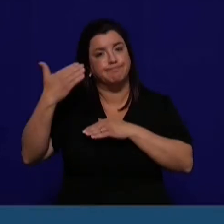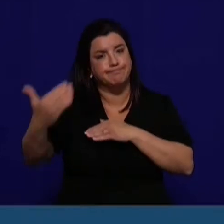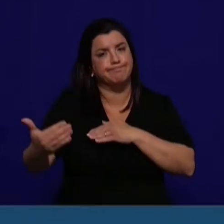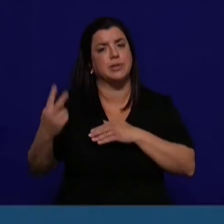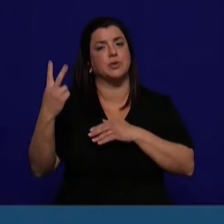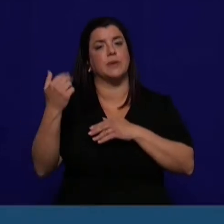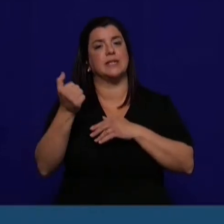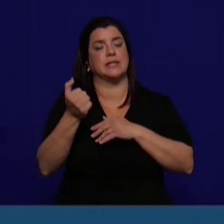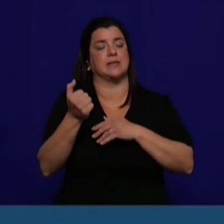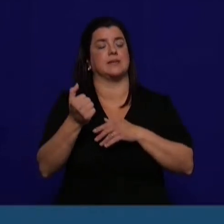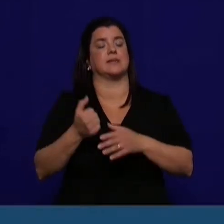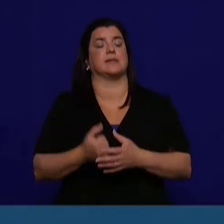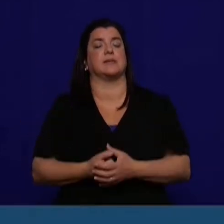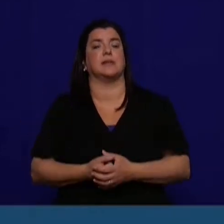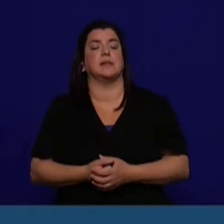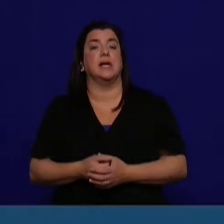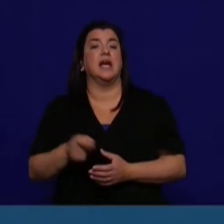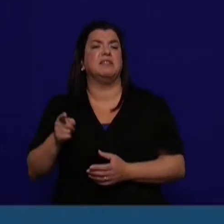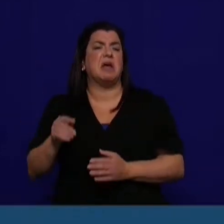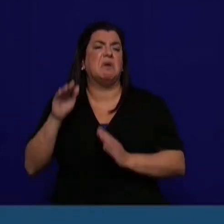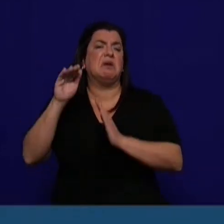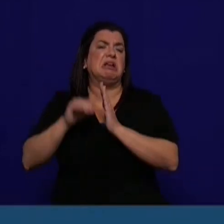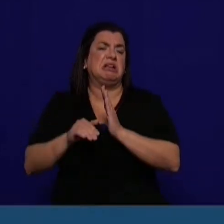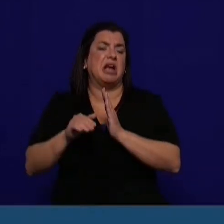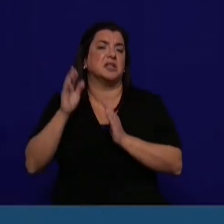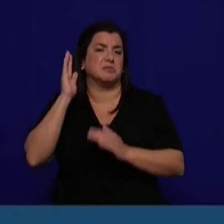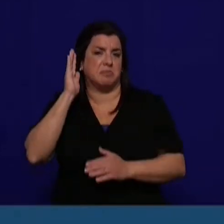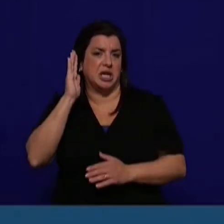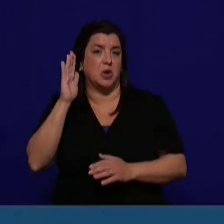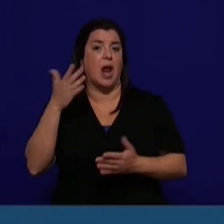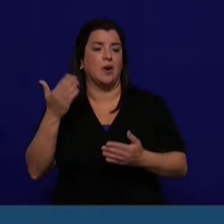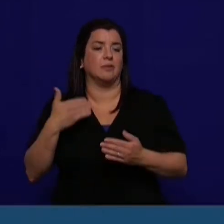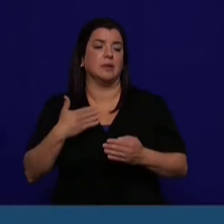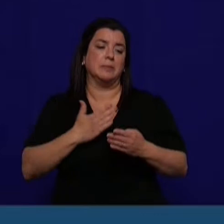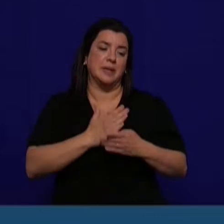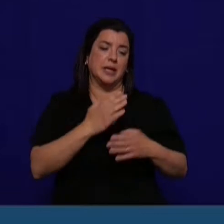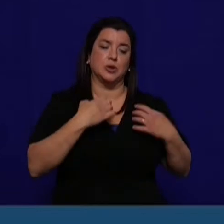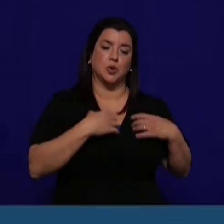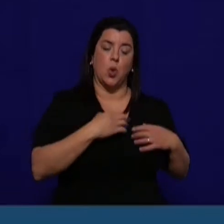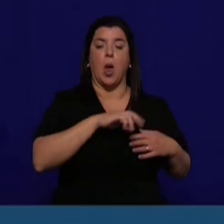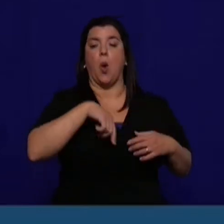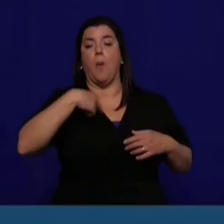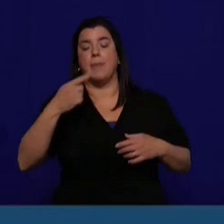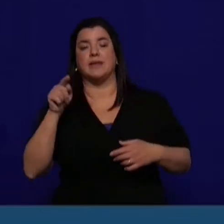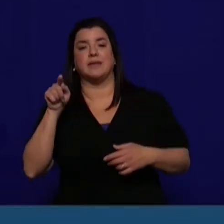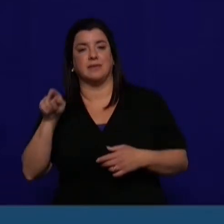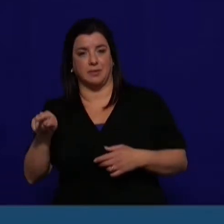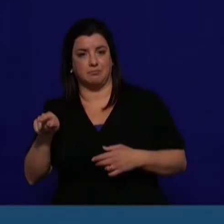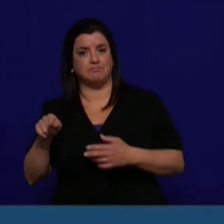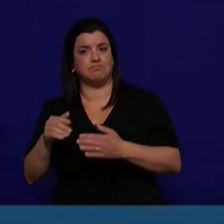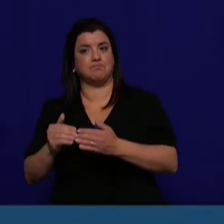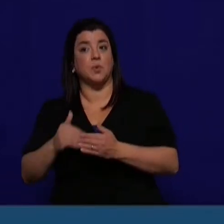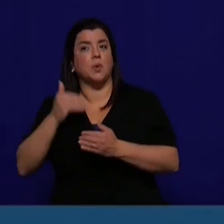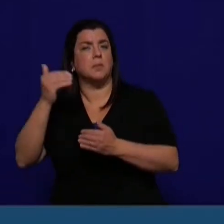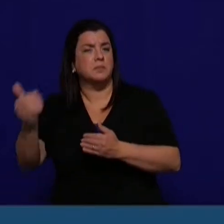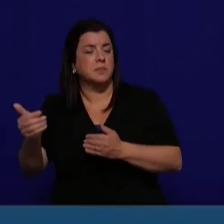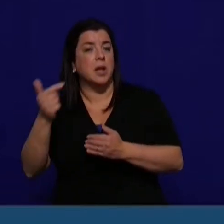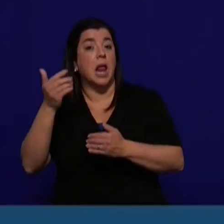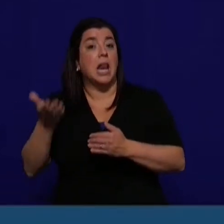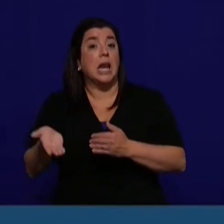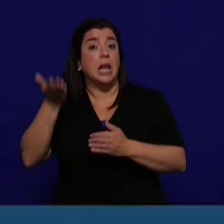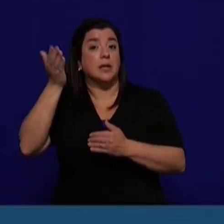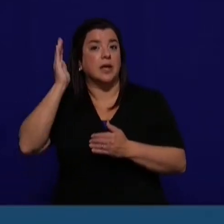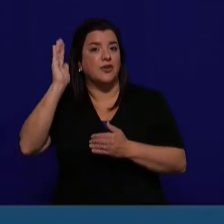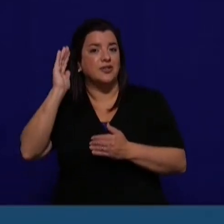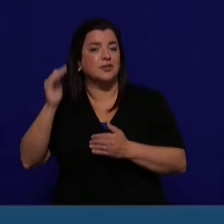riskju biex inti għal COVID. U allura minn hemmhekk bdejna ħirġin. Nsemmejt il-Kummissarju tad-Data f'dan ir-risk assessment m'hemm